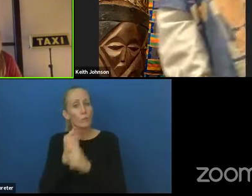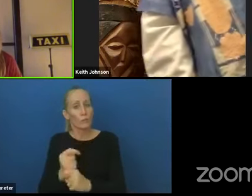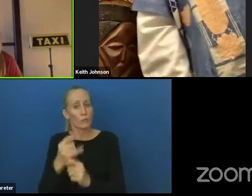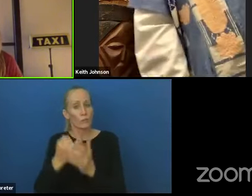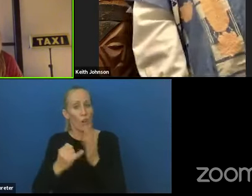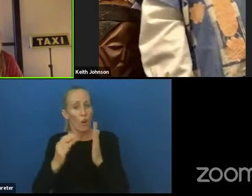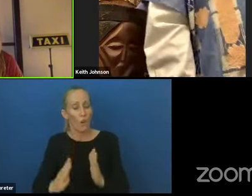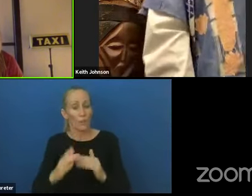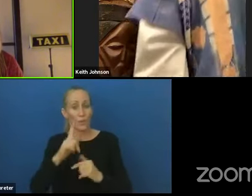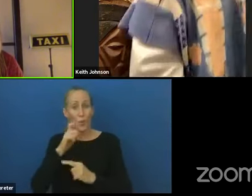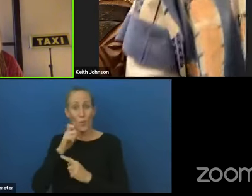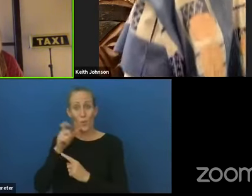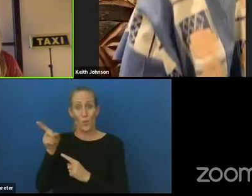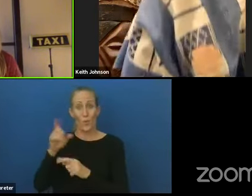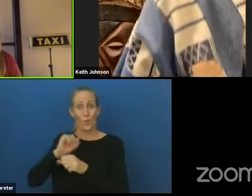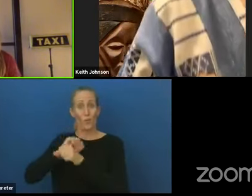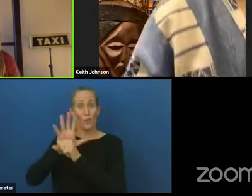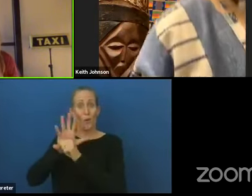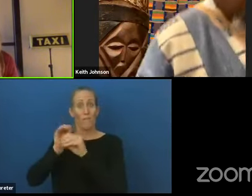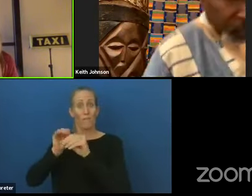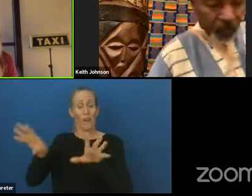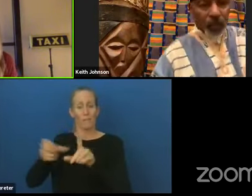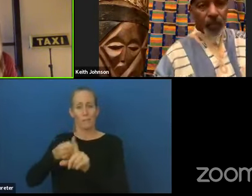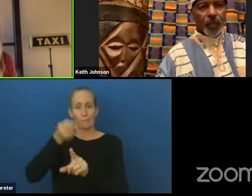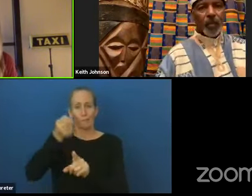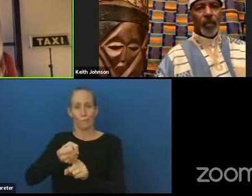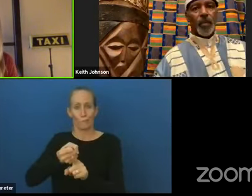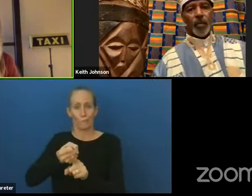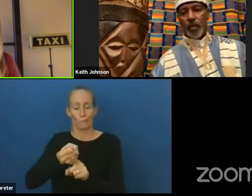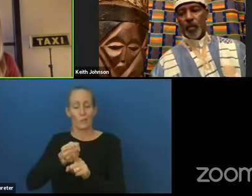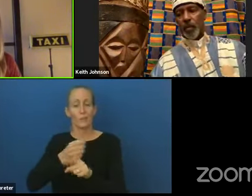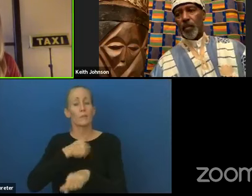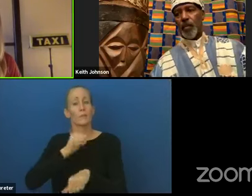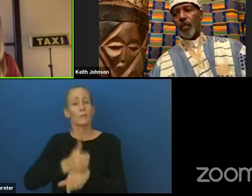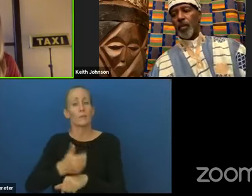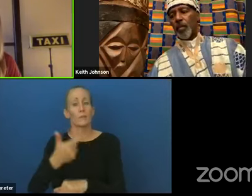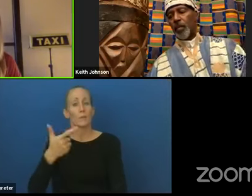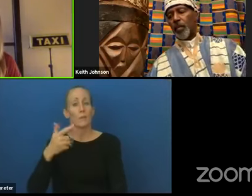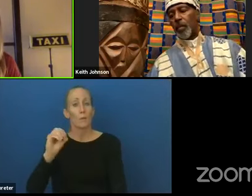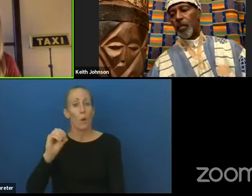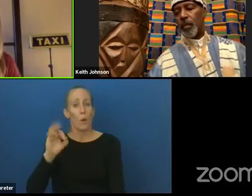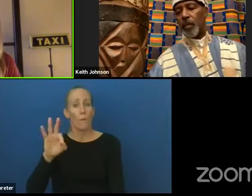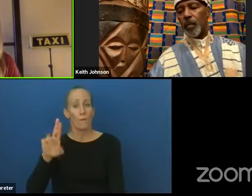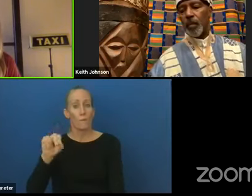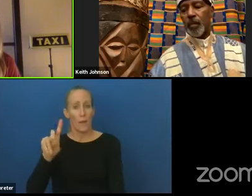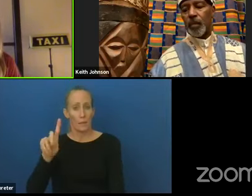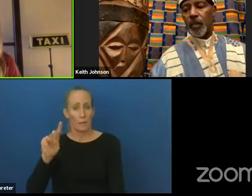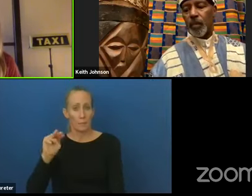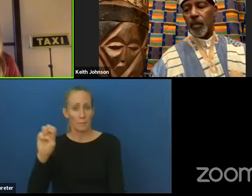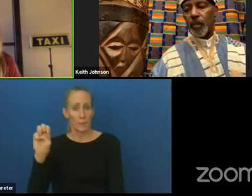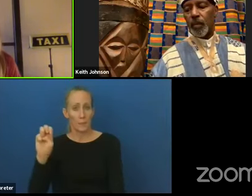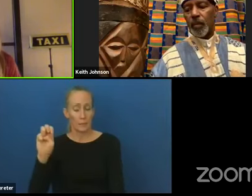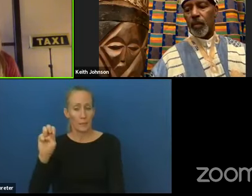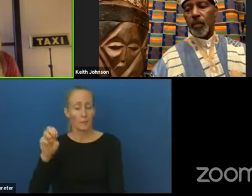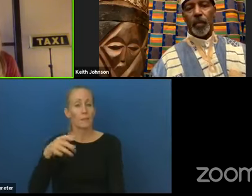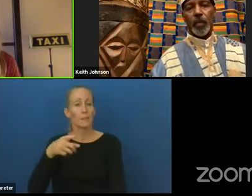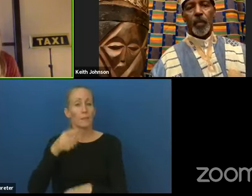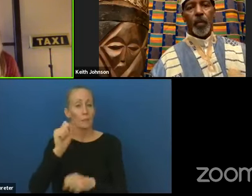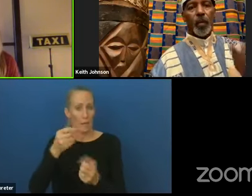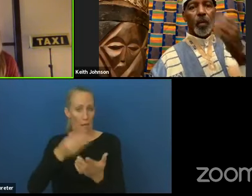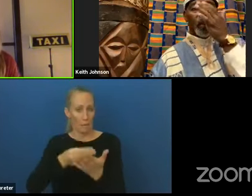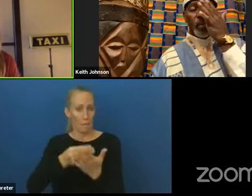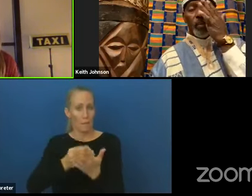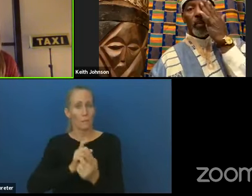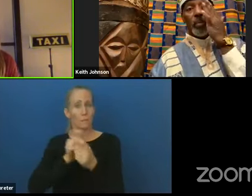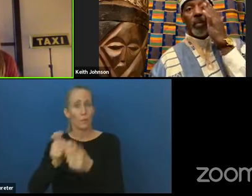hard by the coronavirus. So we have a GoFundMe that you can donate to that provides